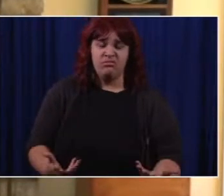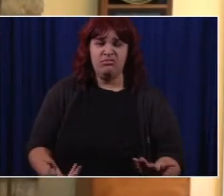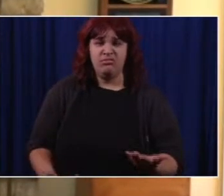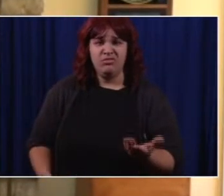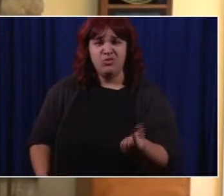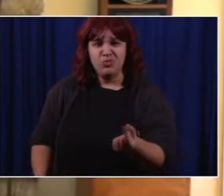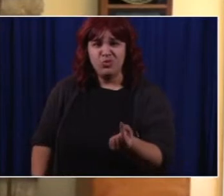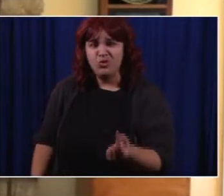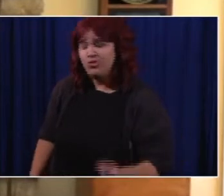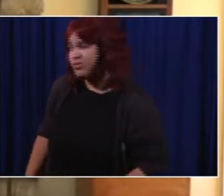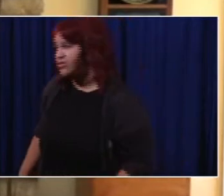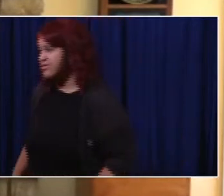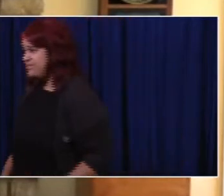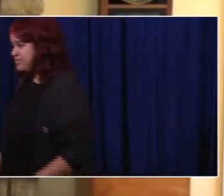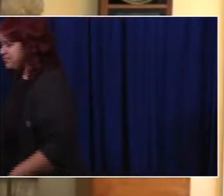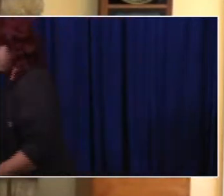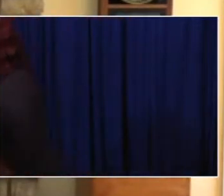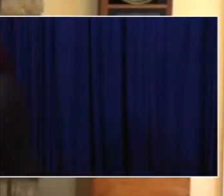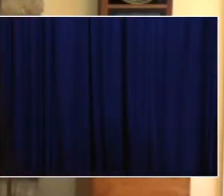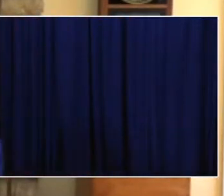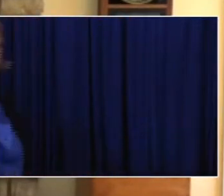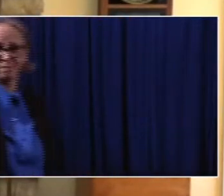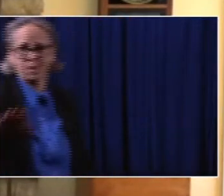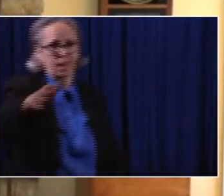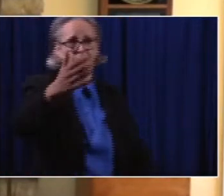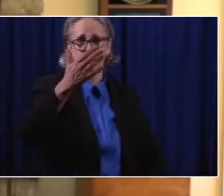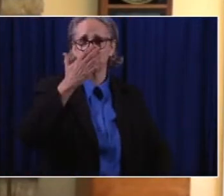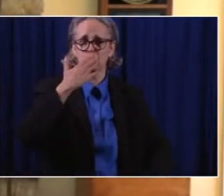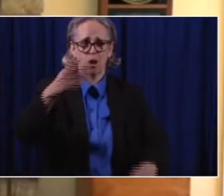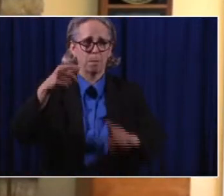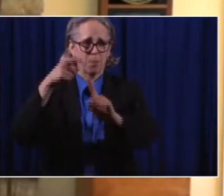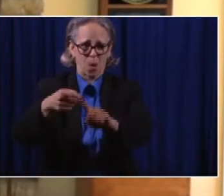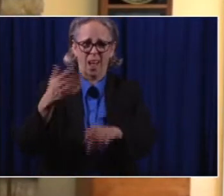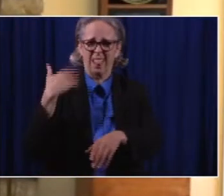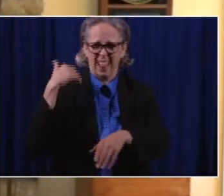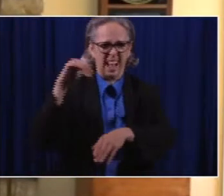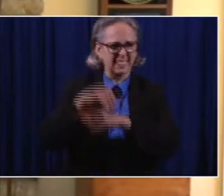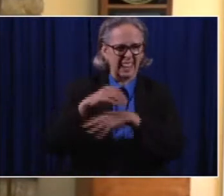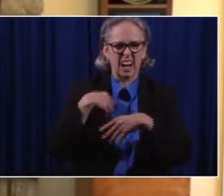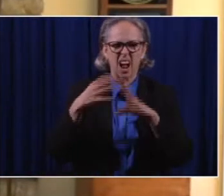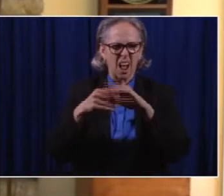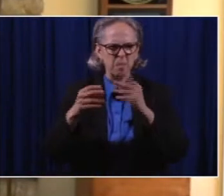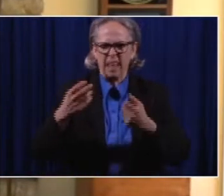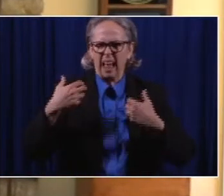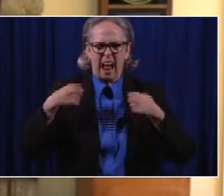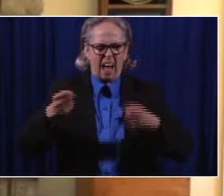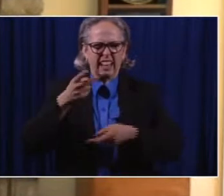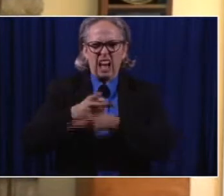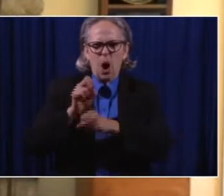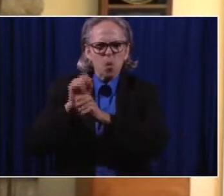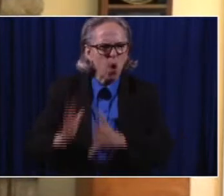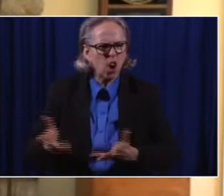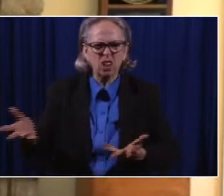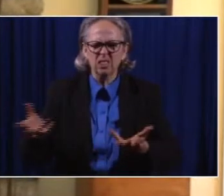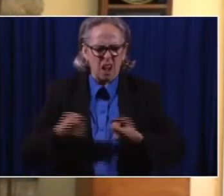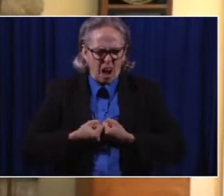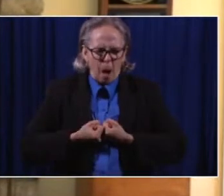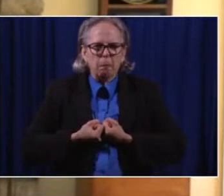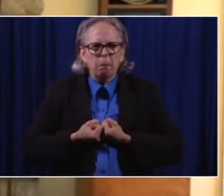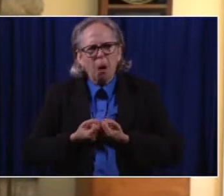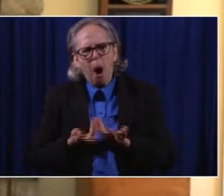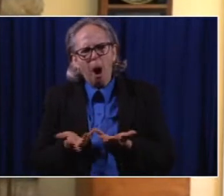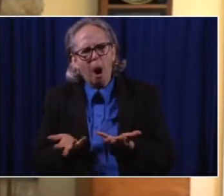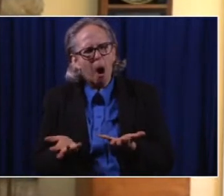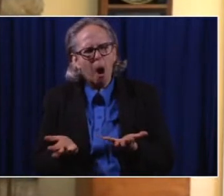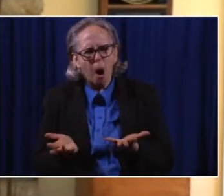night, the exhaustion of the healthcare workers and the fact that this is now hitting throughout the Midwest, throughout the northern part